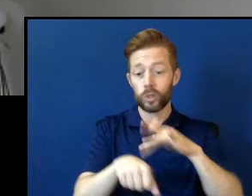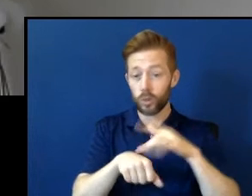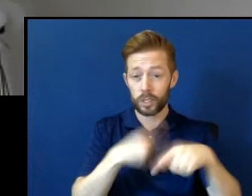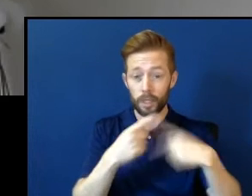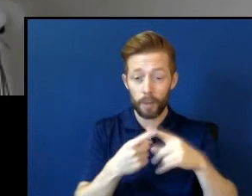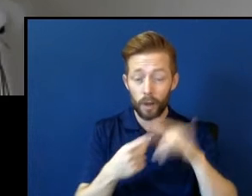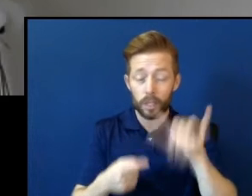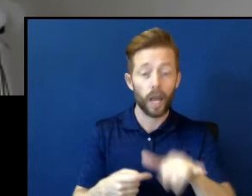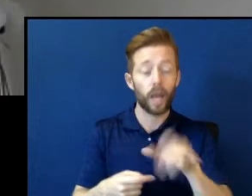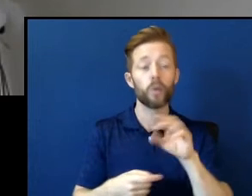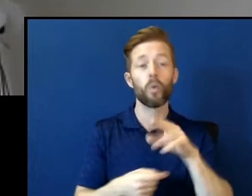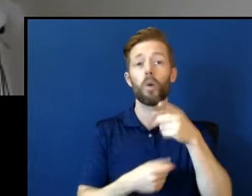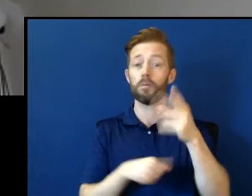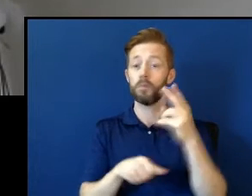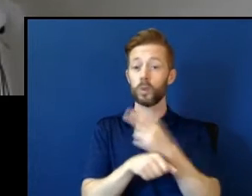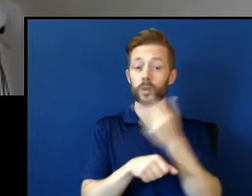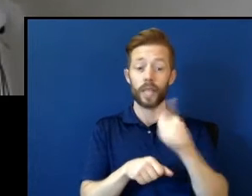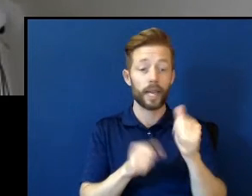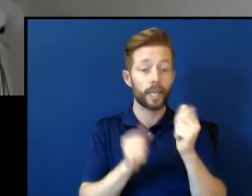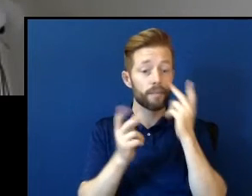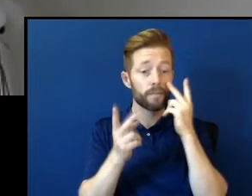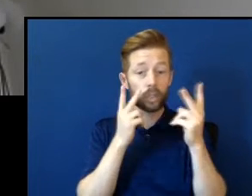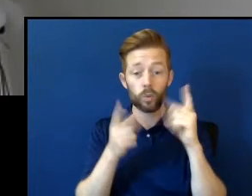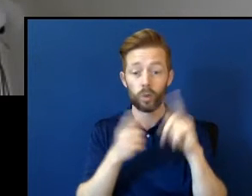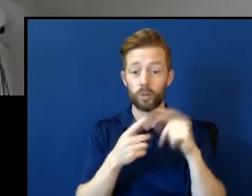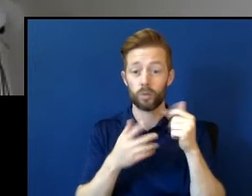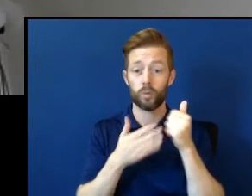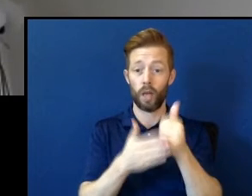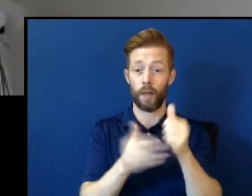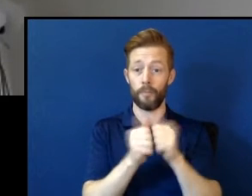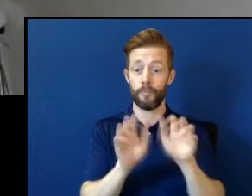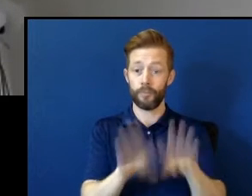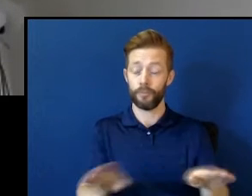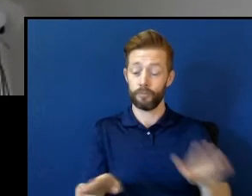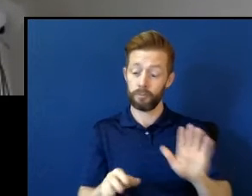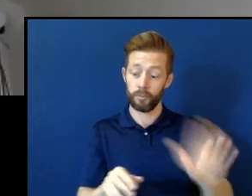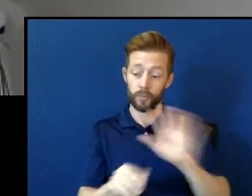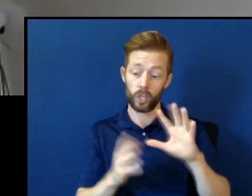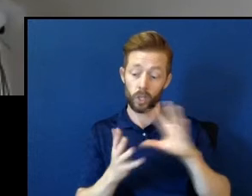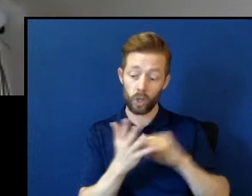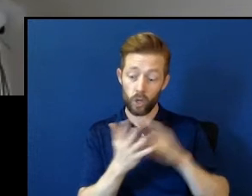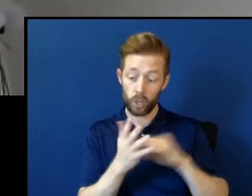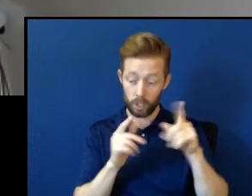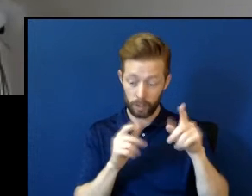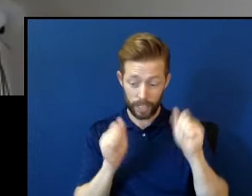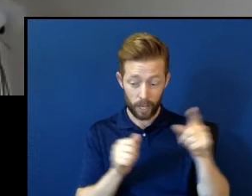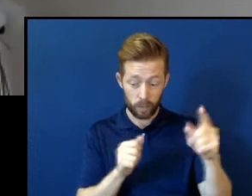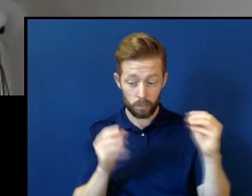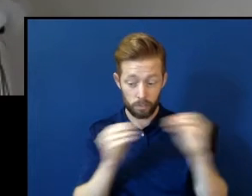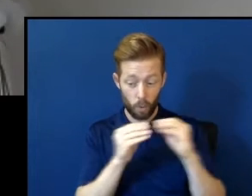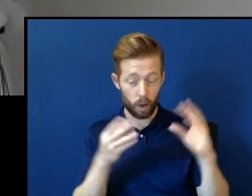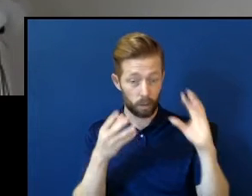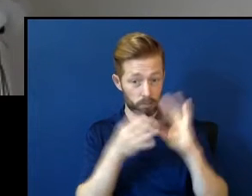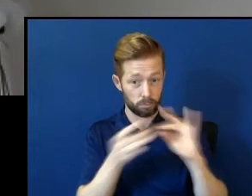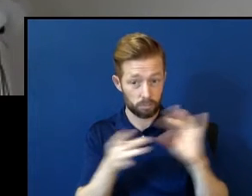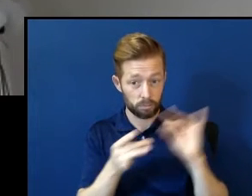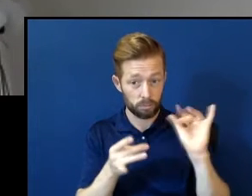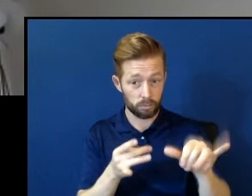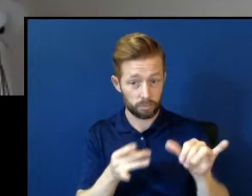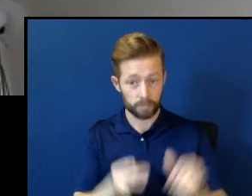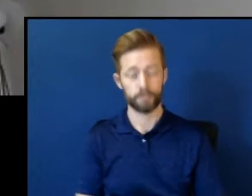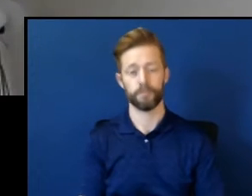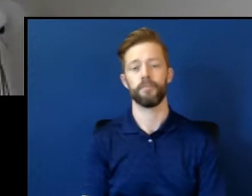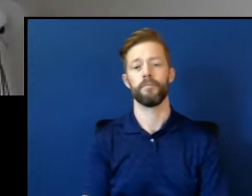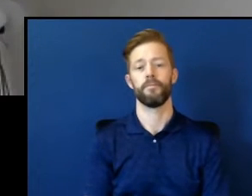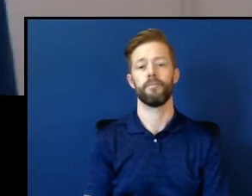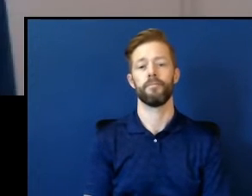any resource about that, or did you use any visual to help with children's learning? Can you tell us a little bit more about